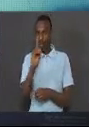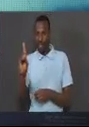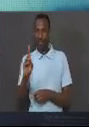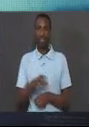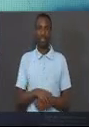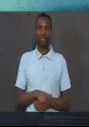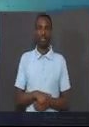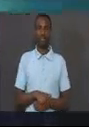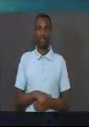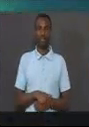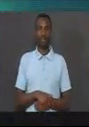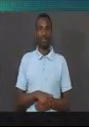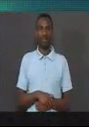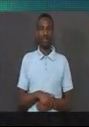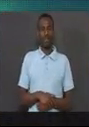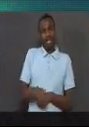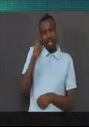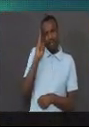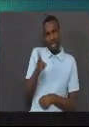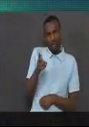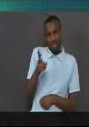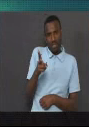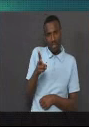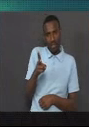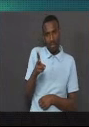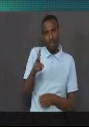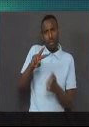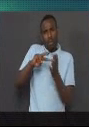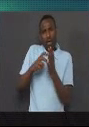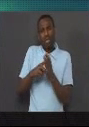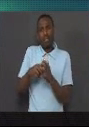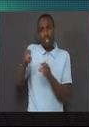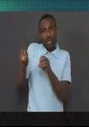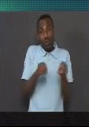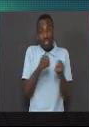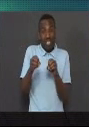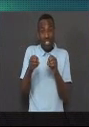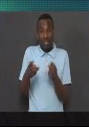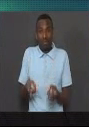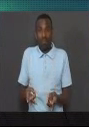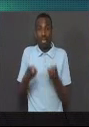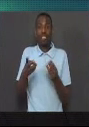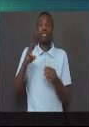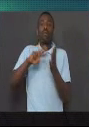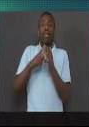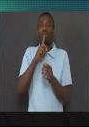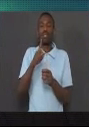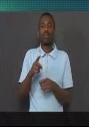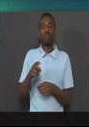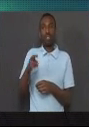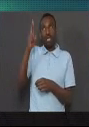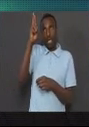displacement. The velocity of the oscillating mass is the rate of